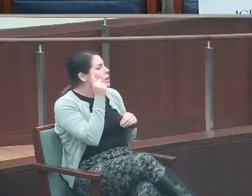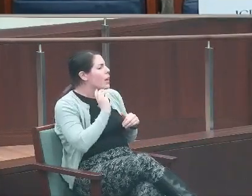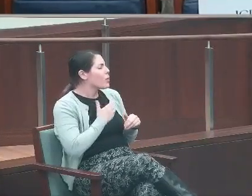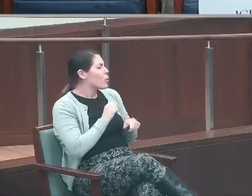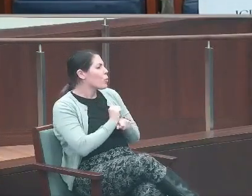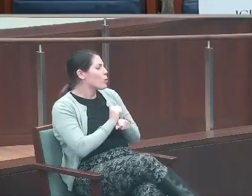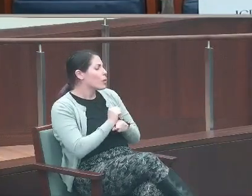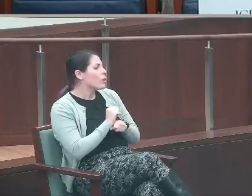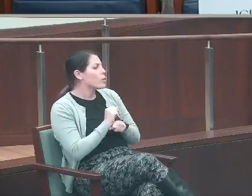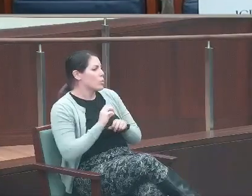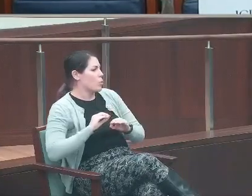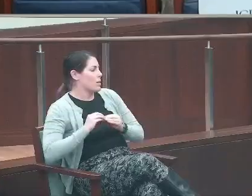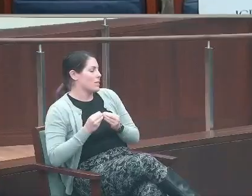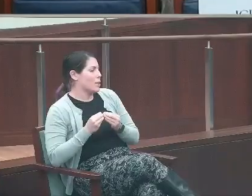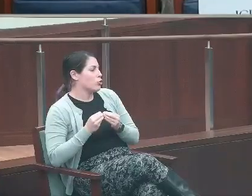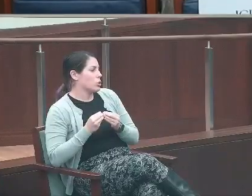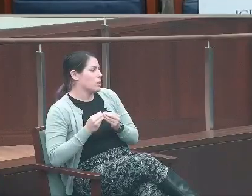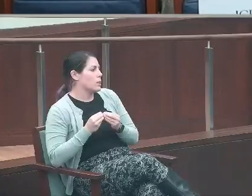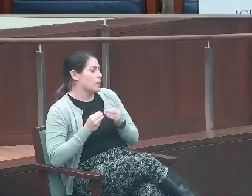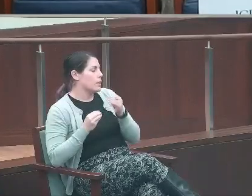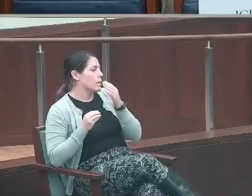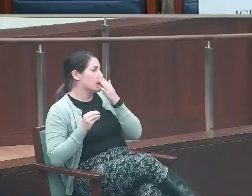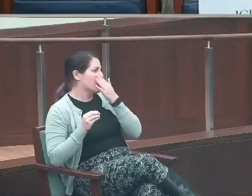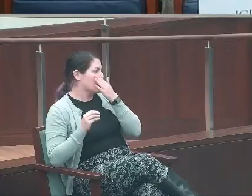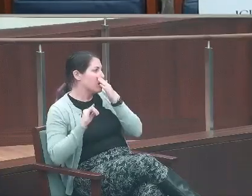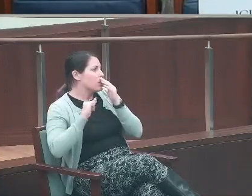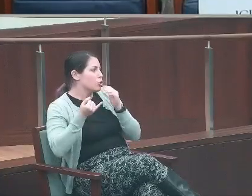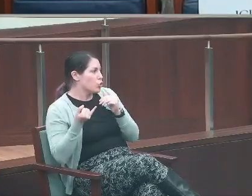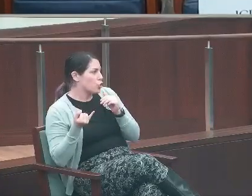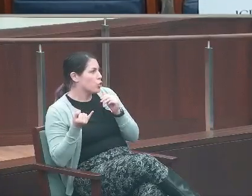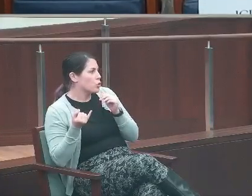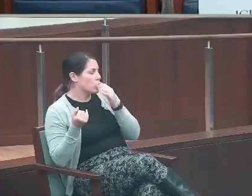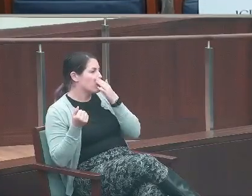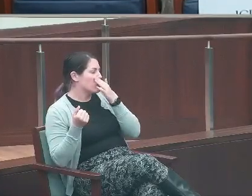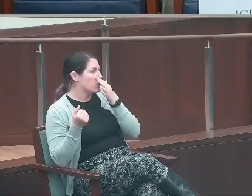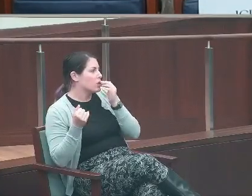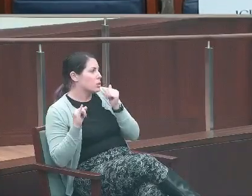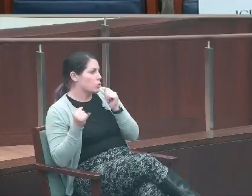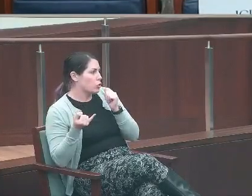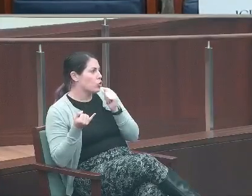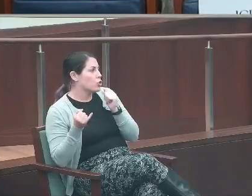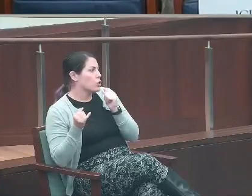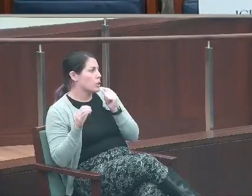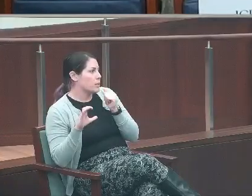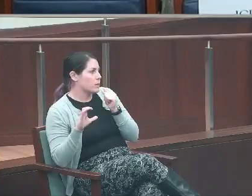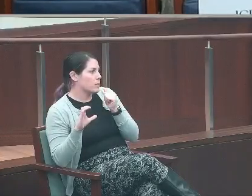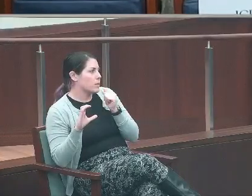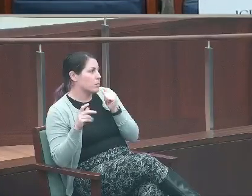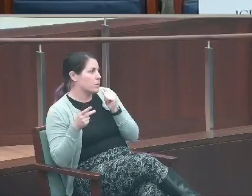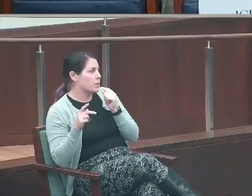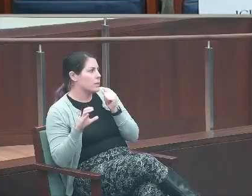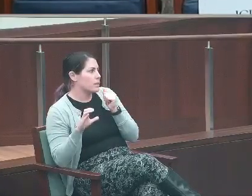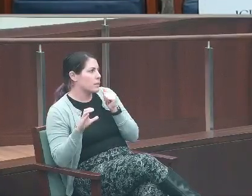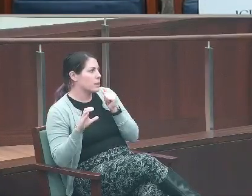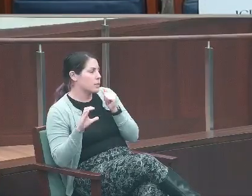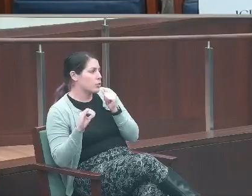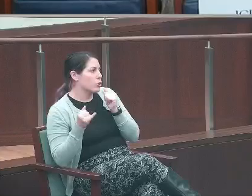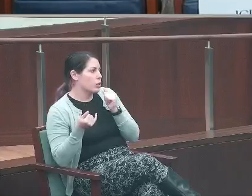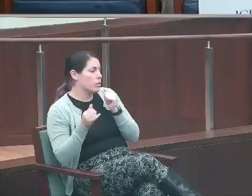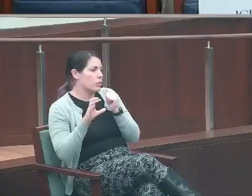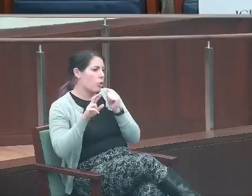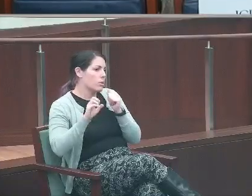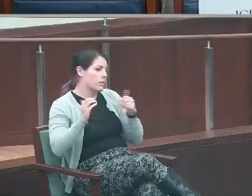is really rooted in the recognition that Jewish safety and inclusive democracy go hand in hand. There's no such thing as truly inclusive,